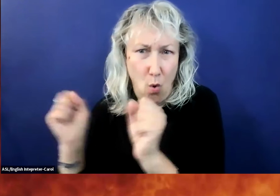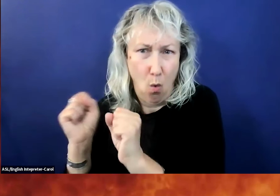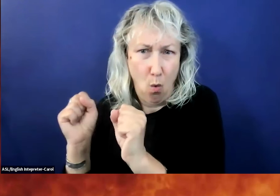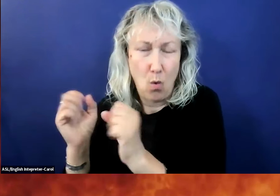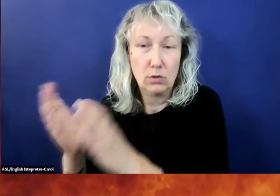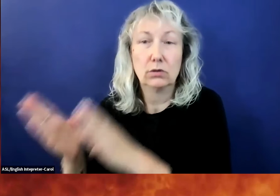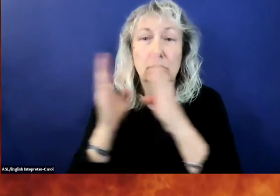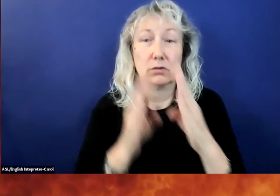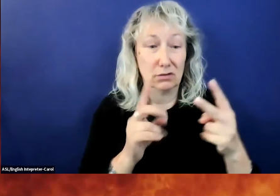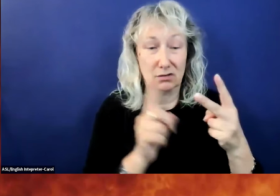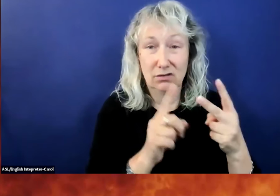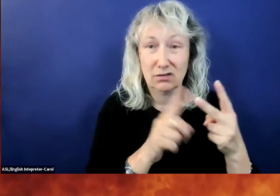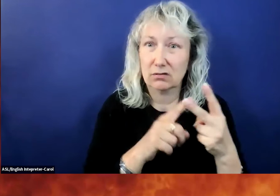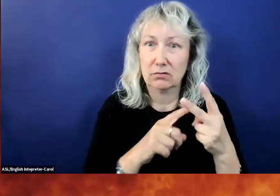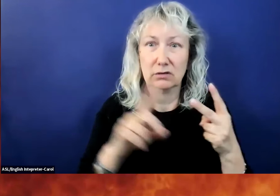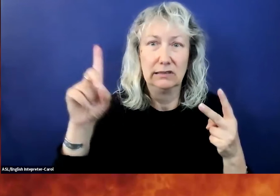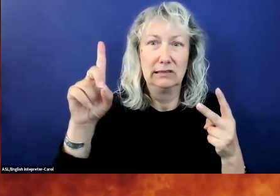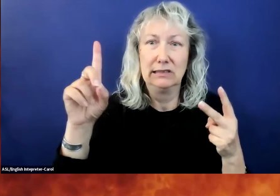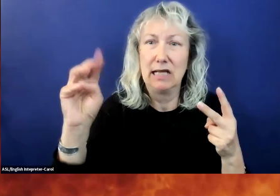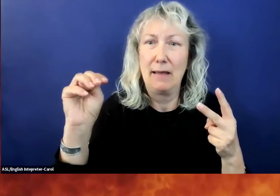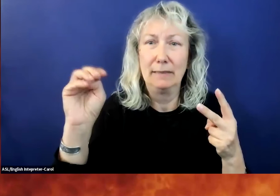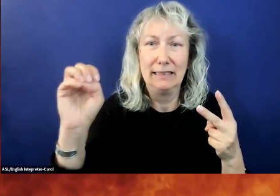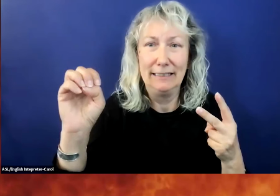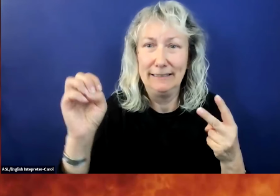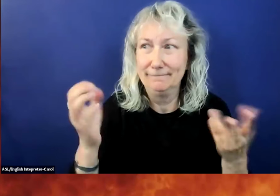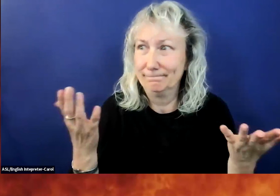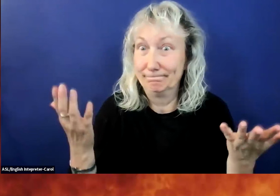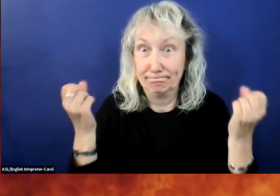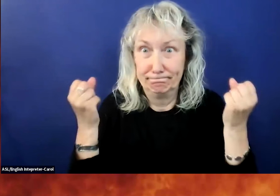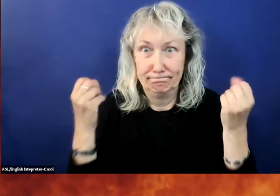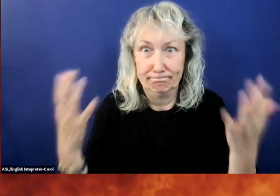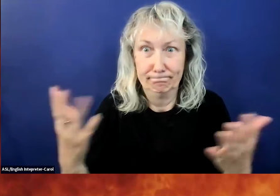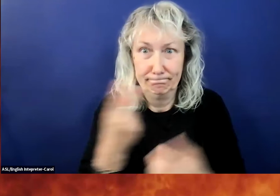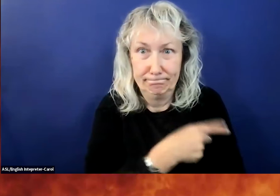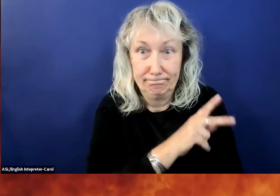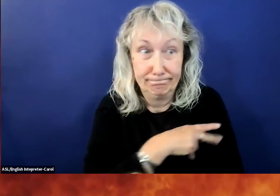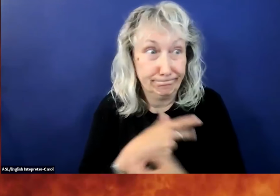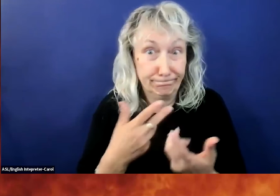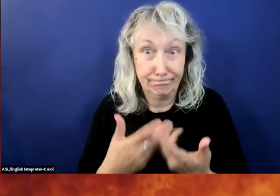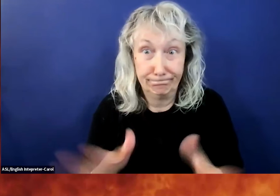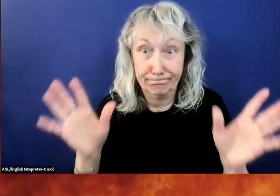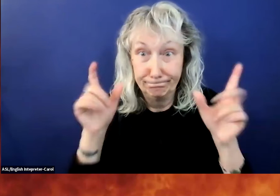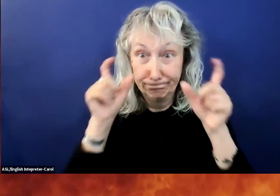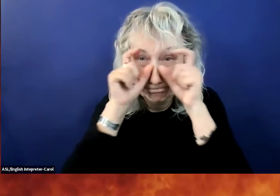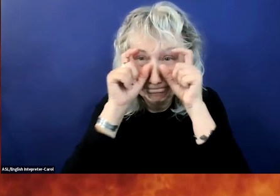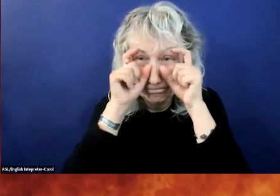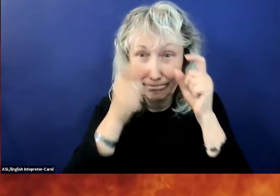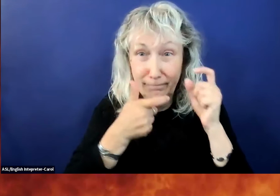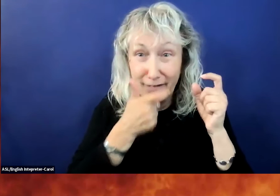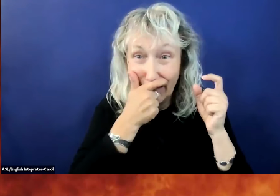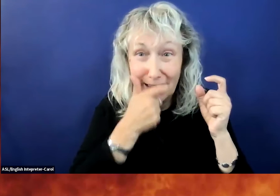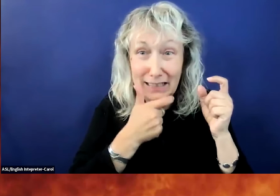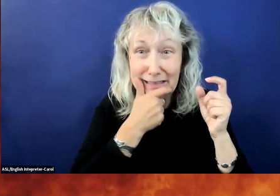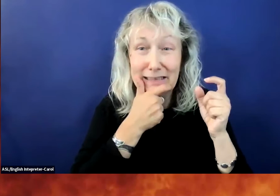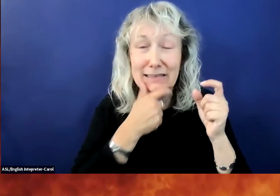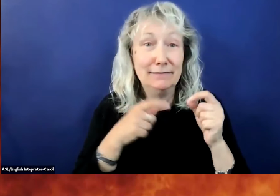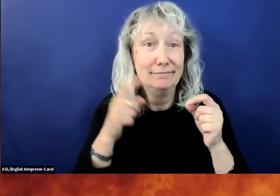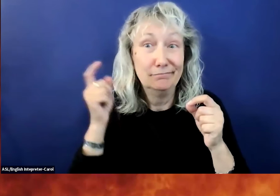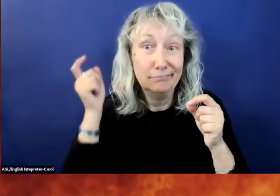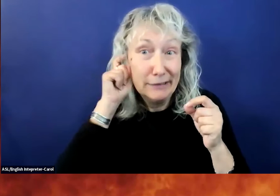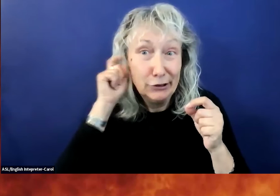access. A lot of patients did not have their hearing aids, eyeglasses, dentures, or other things.